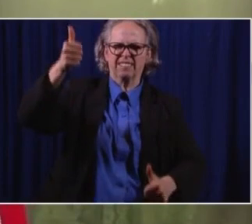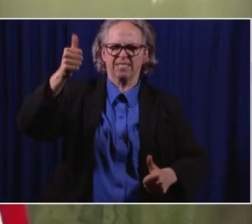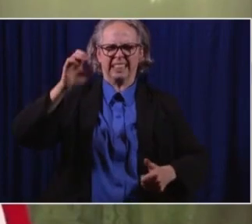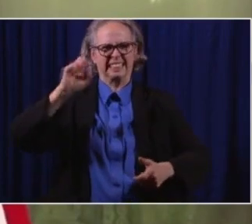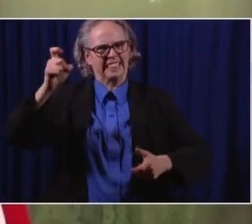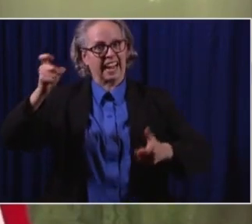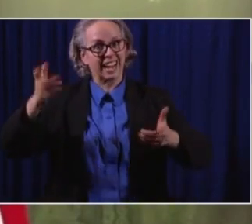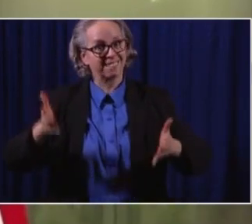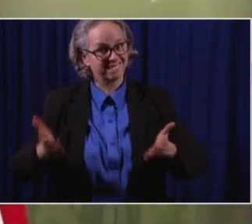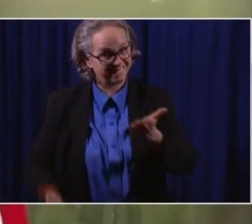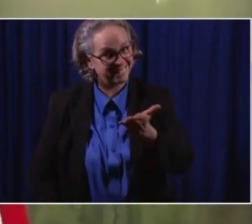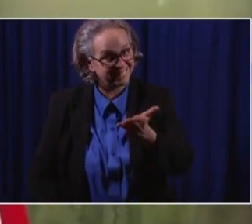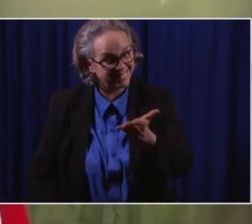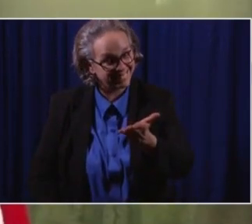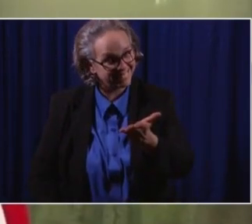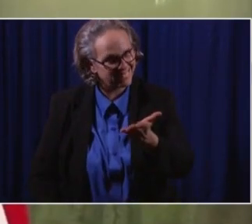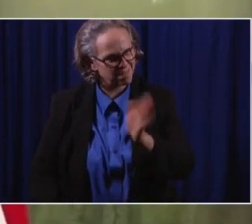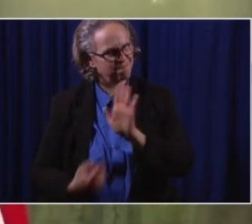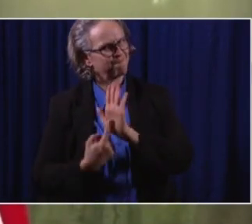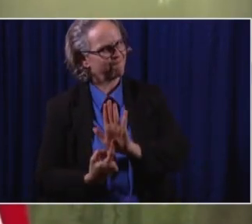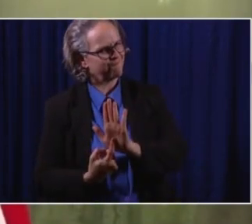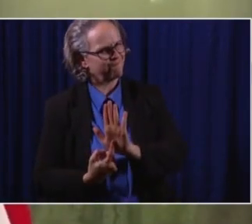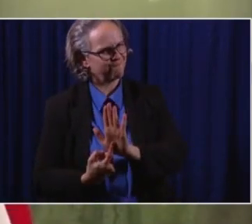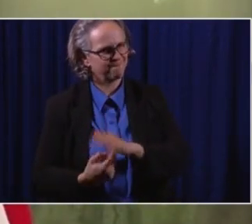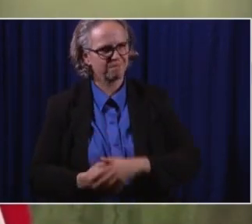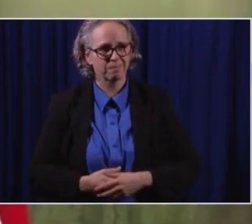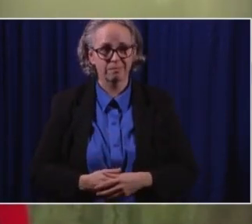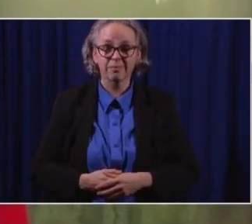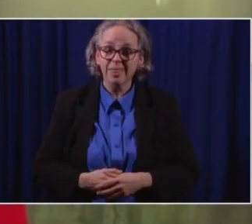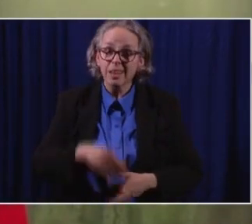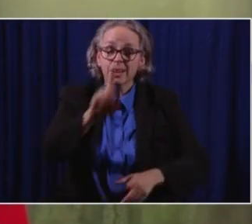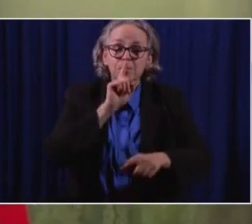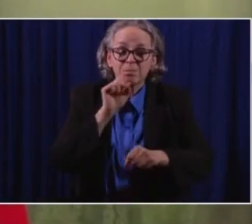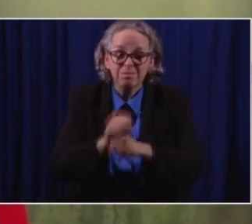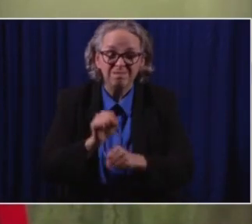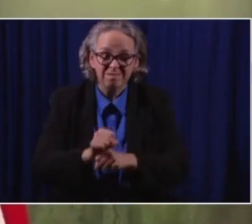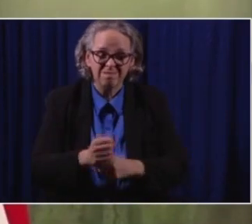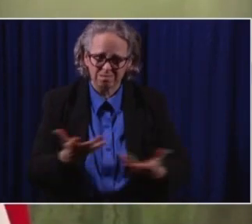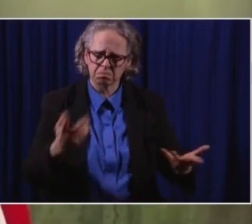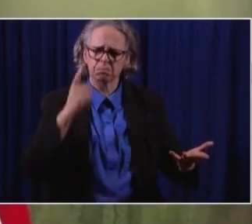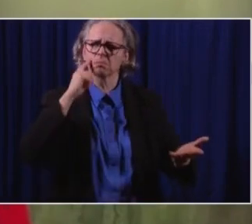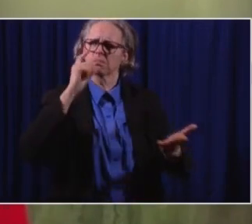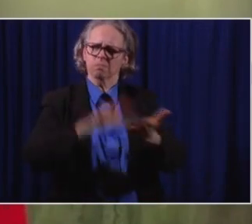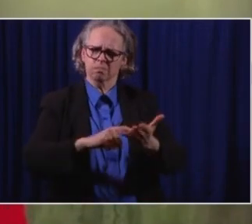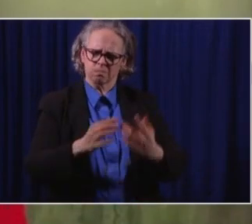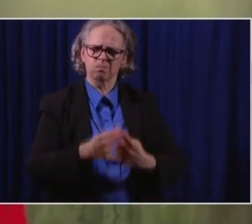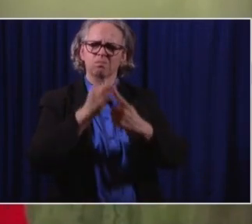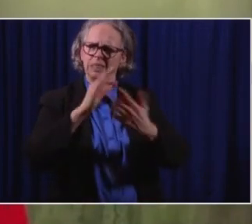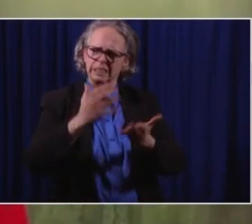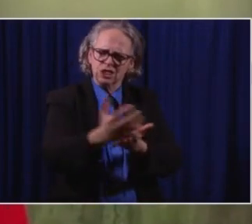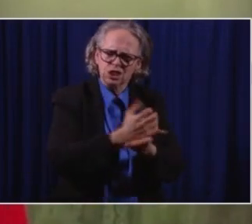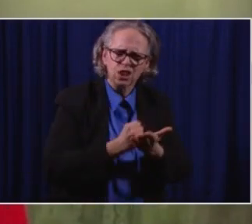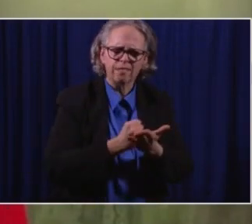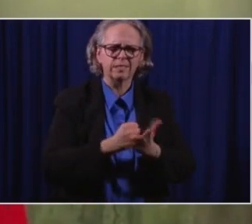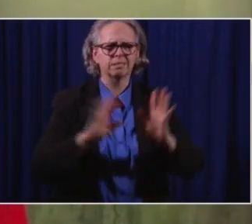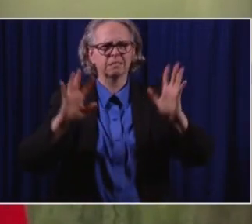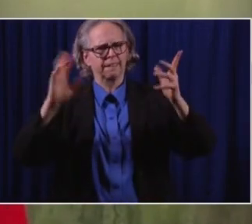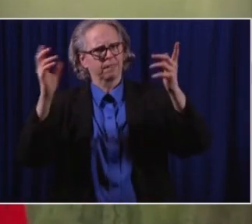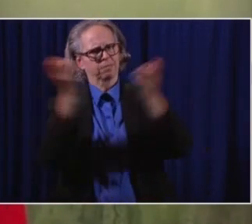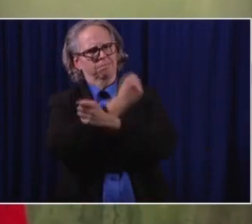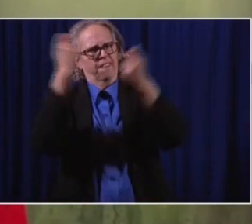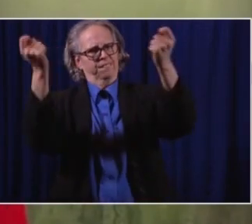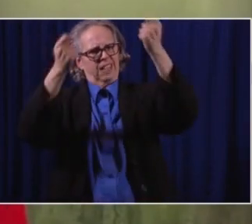has accorded to Governor Cox very unusual distinction, and he deserved his notable victory at San Francisco, where the convention was. His nomination